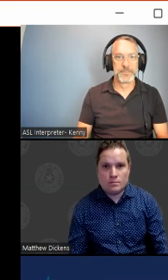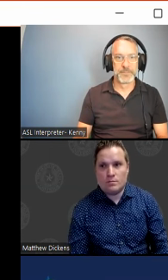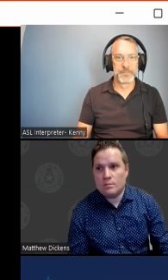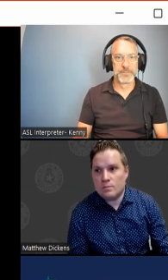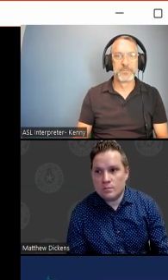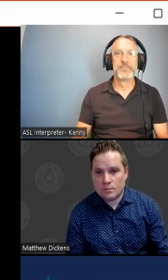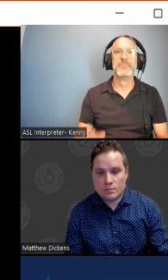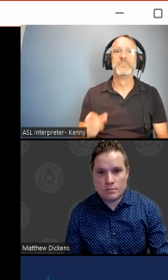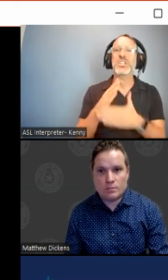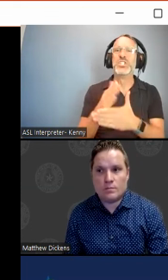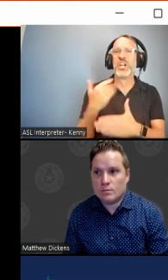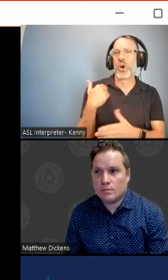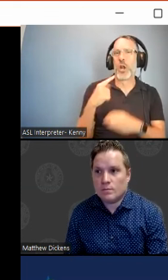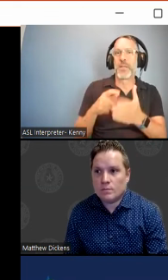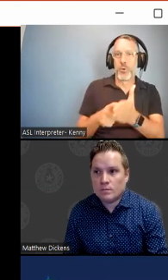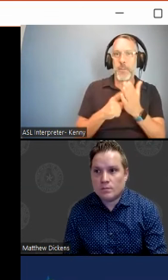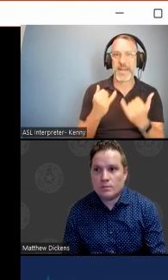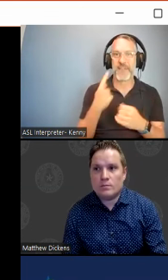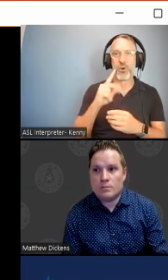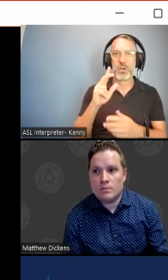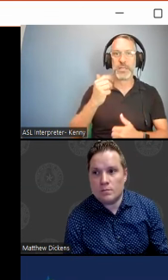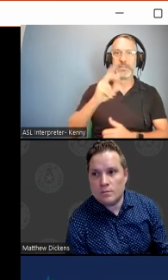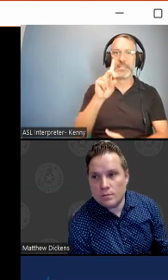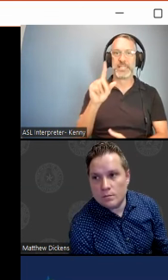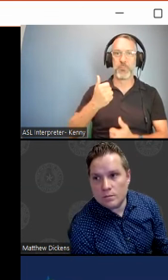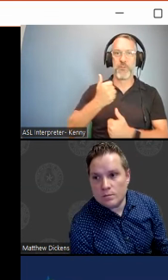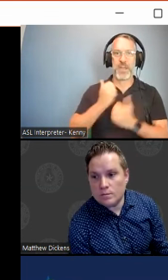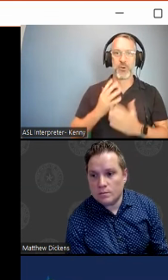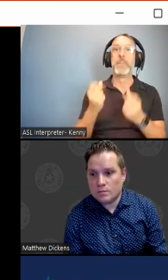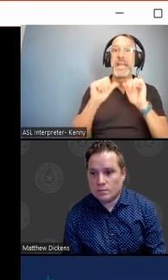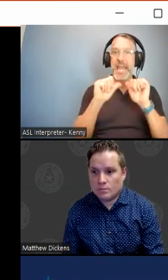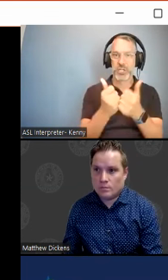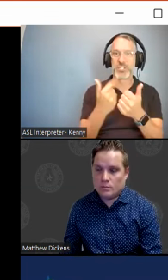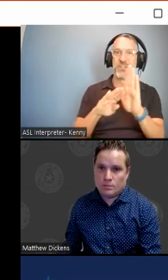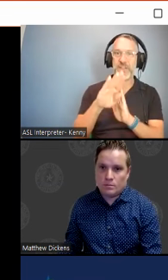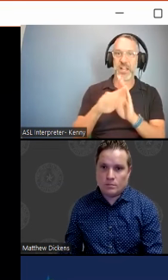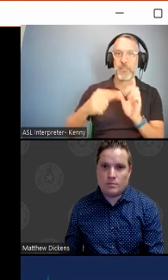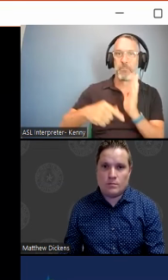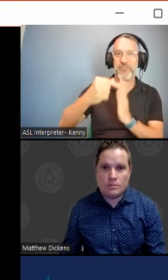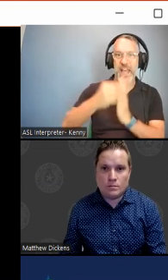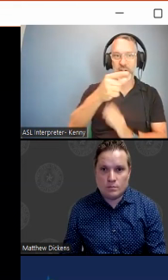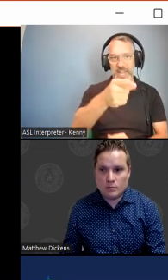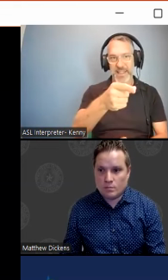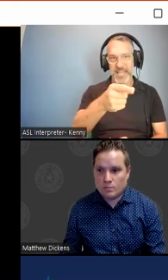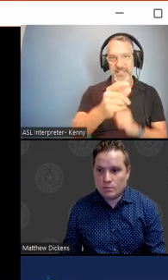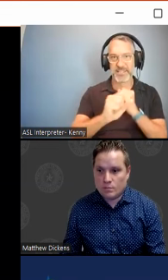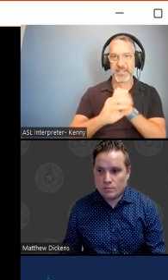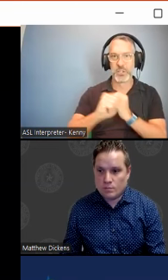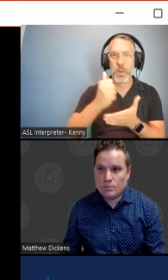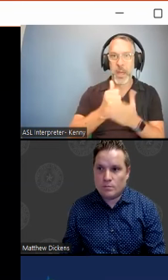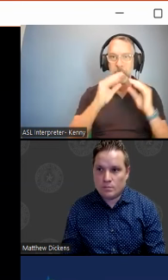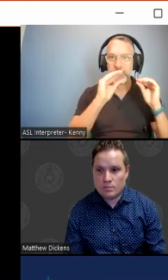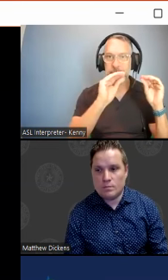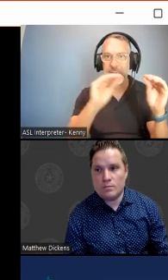they shared earlier about the requirements for now for disabled veterans. Many agencies have developed flyers such as this to help educate